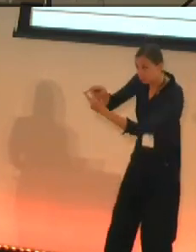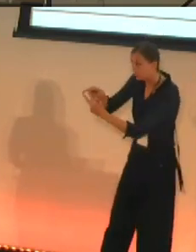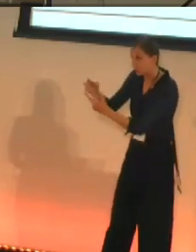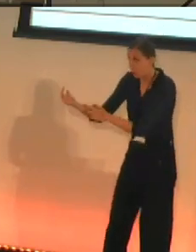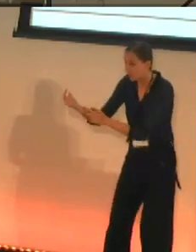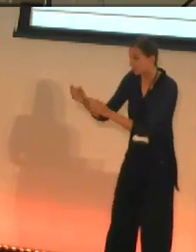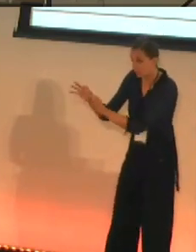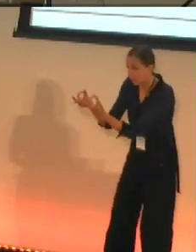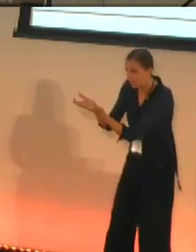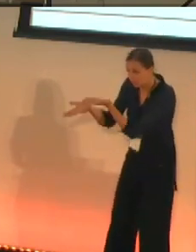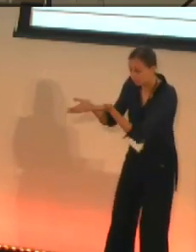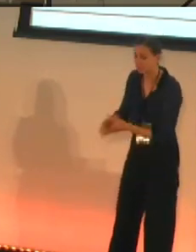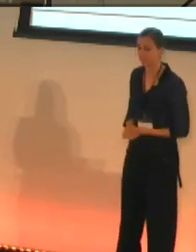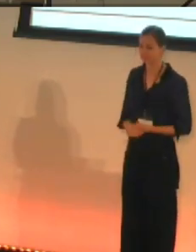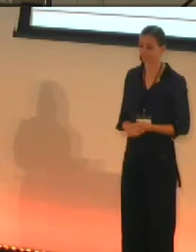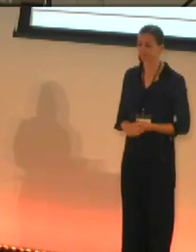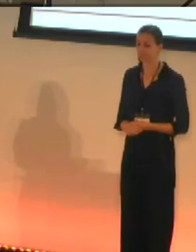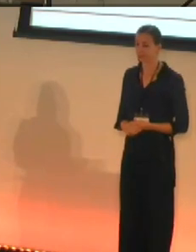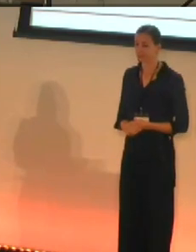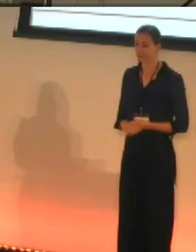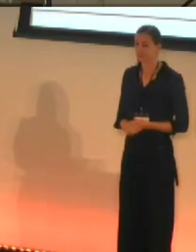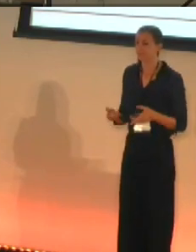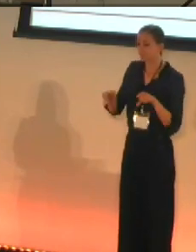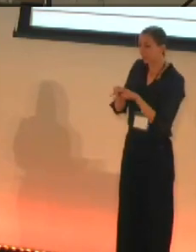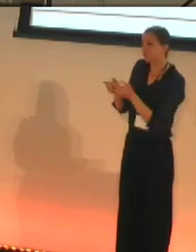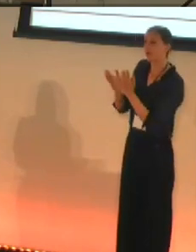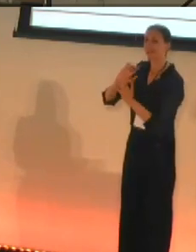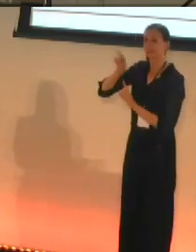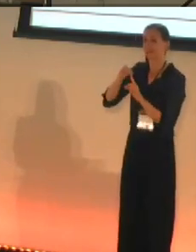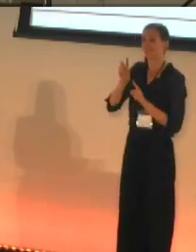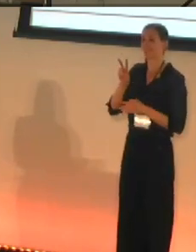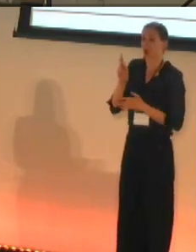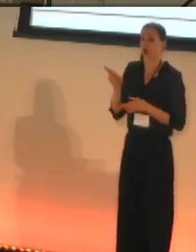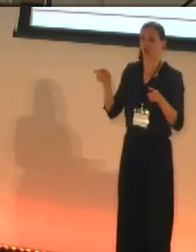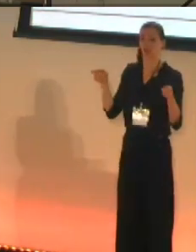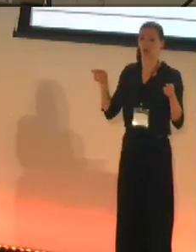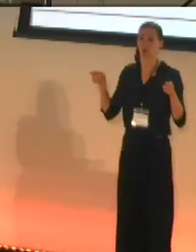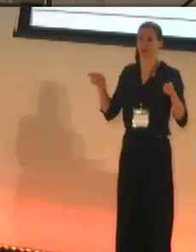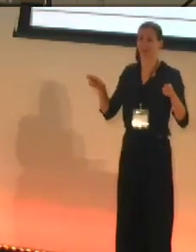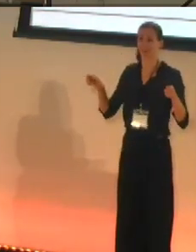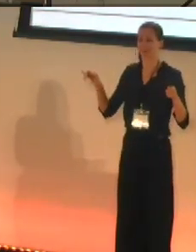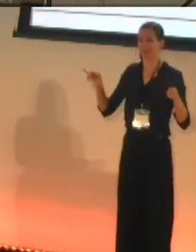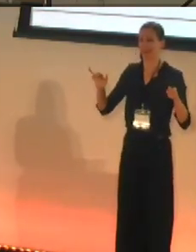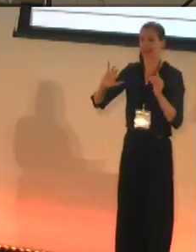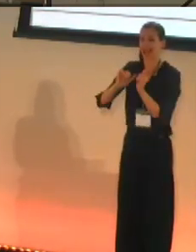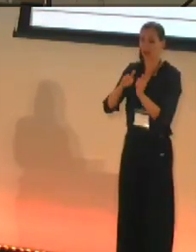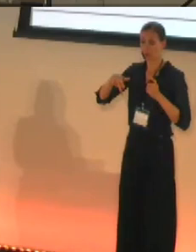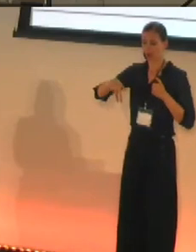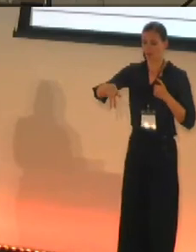family. Participants also asked about VR controls, such as how to do certain actions like teleportation or walking forward.